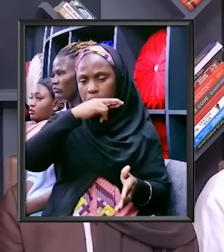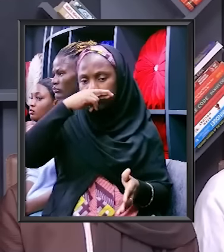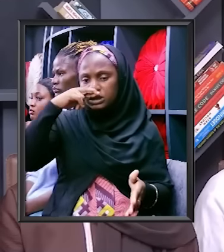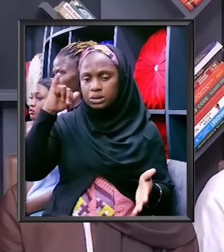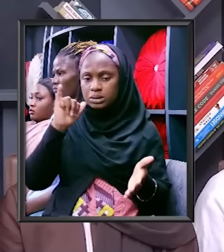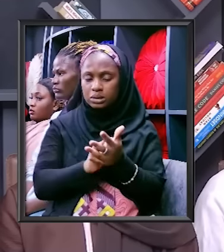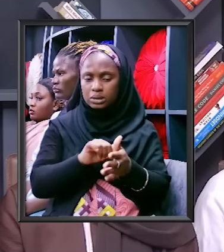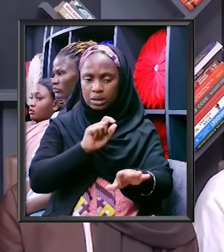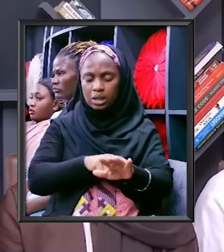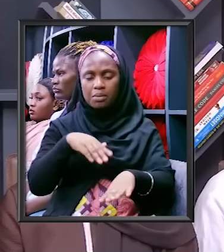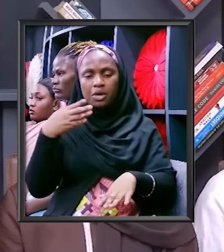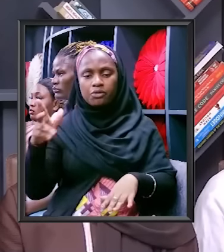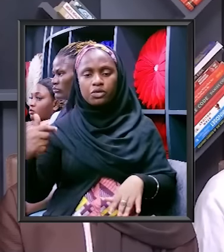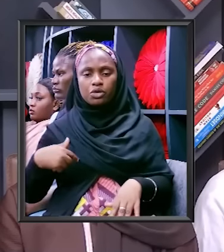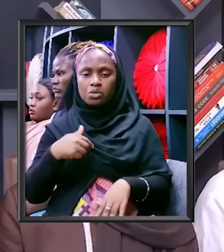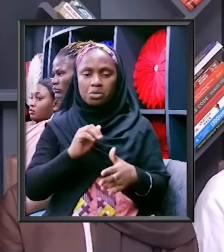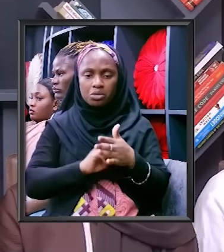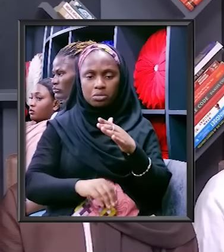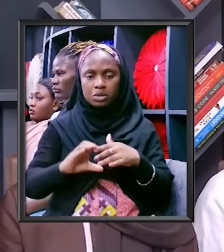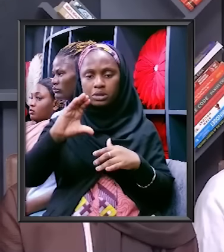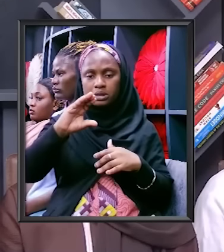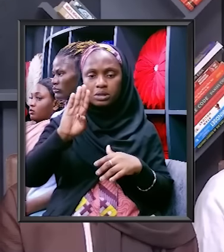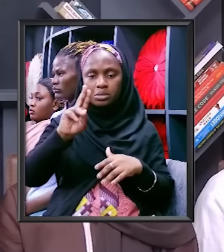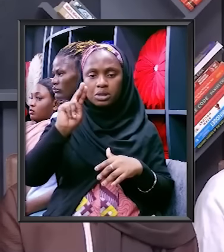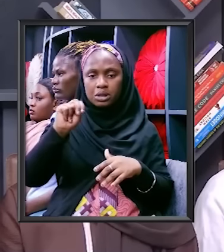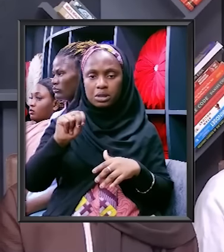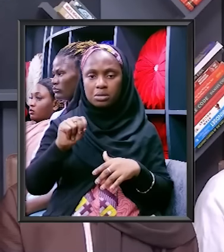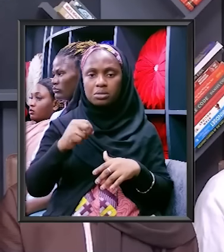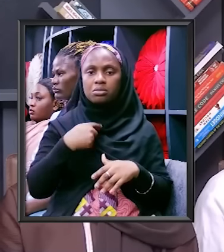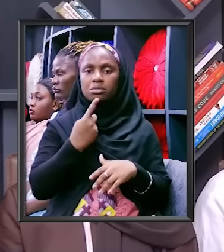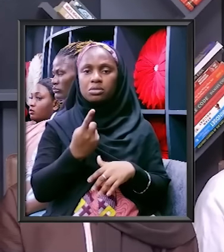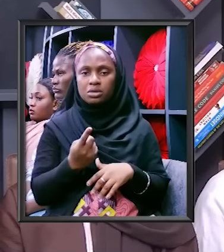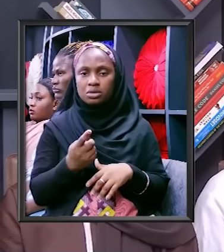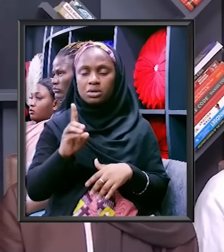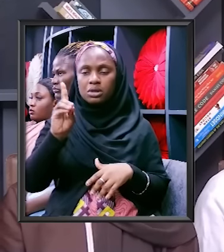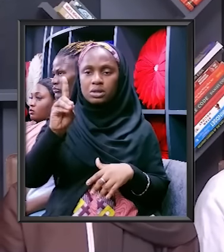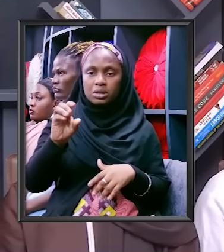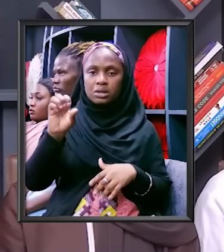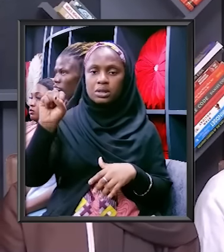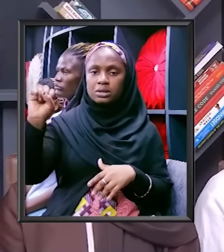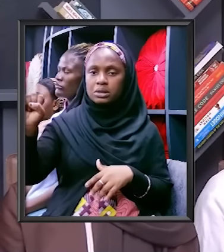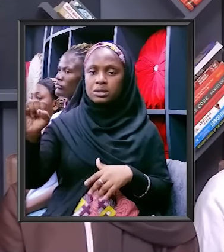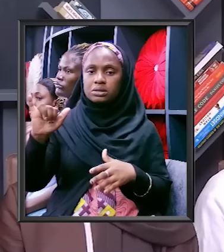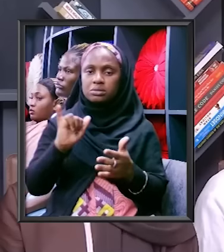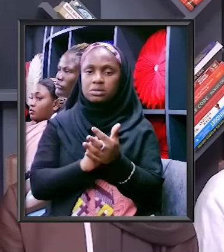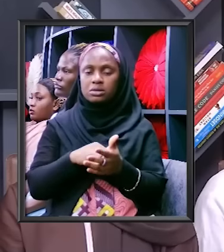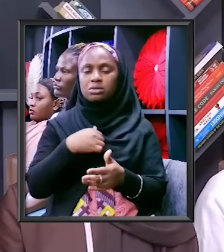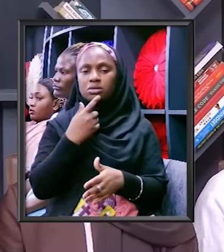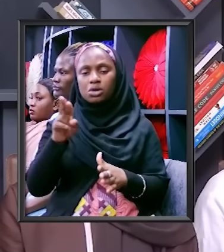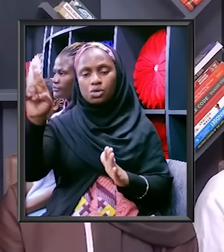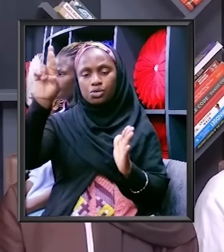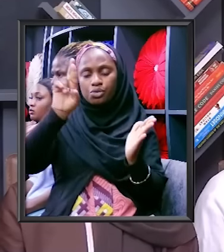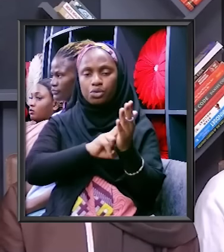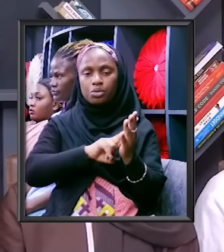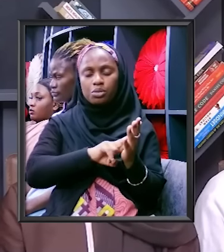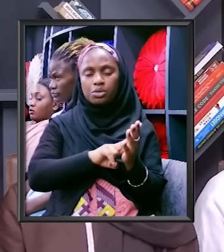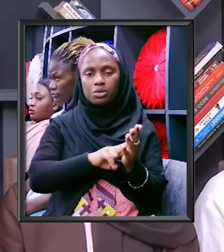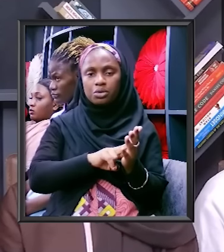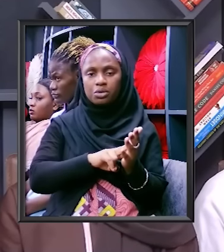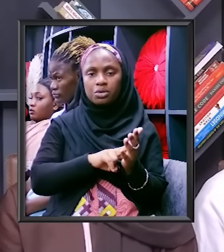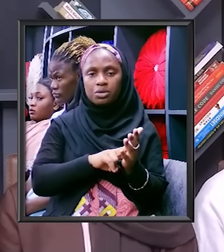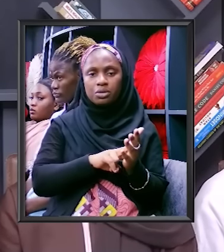Ogaranya, after we come out, Central Bank of Nigeria through DSS go report, say, you remember what in the go